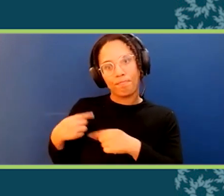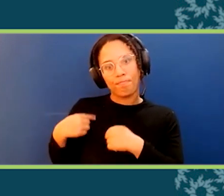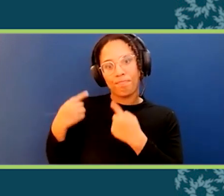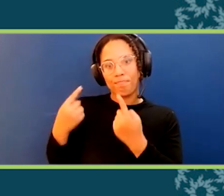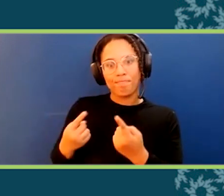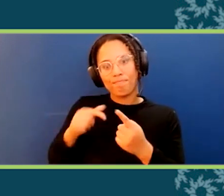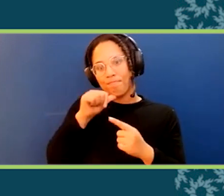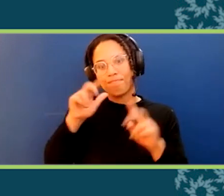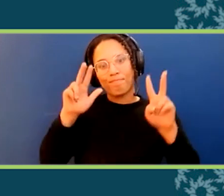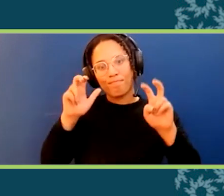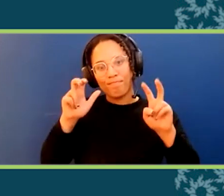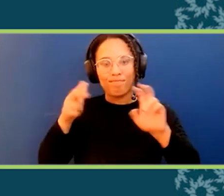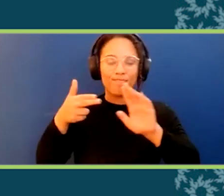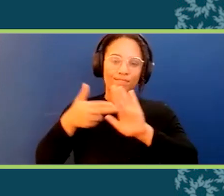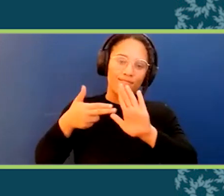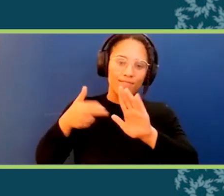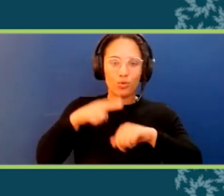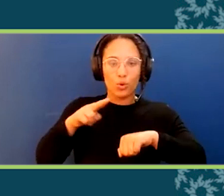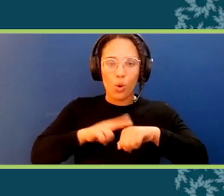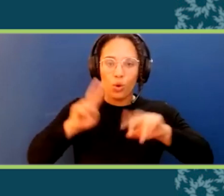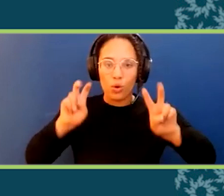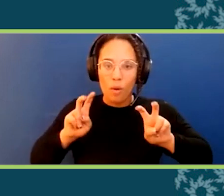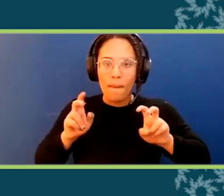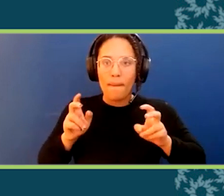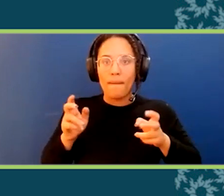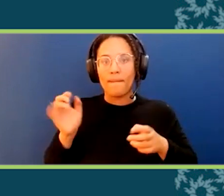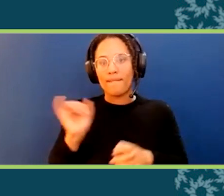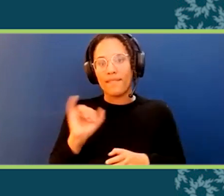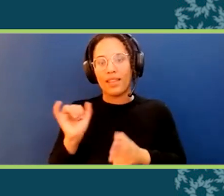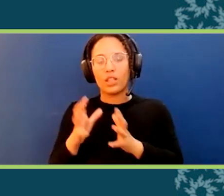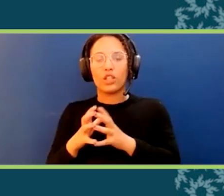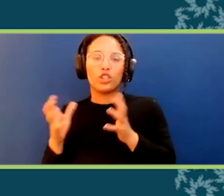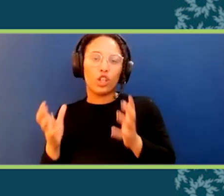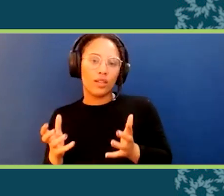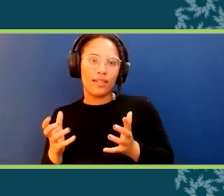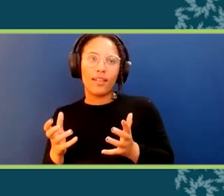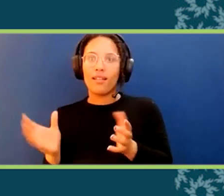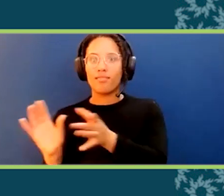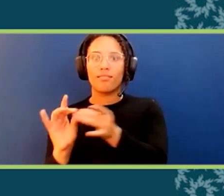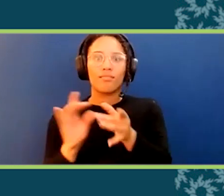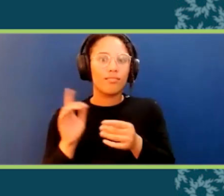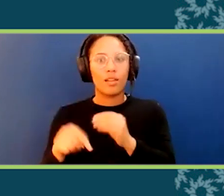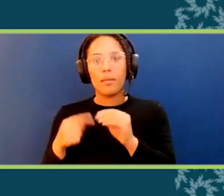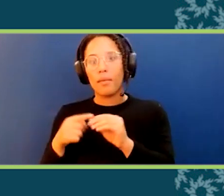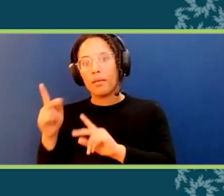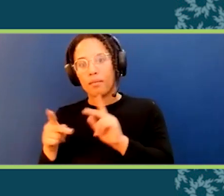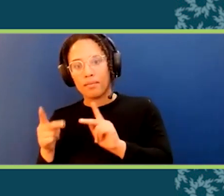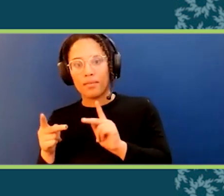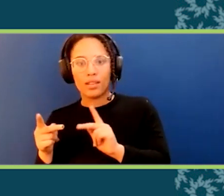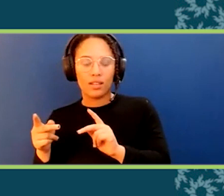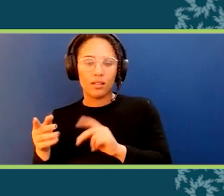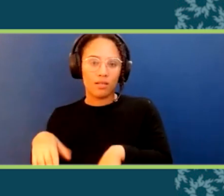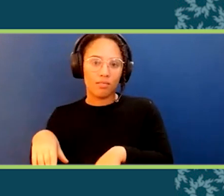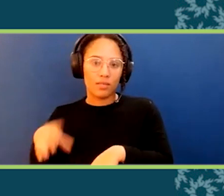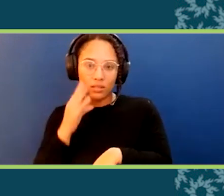norm. Like, for example, in the people space, there's a lot of buzz around like people experience and all these and people scientists and all these other roles